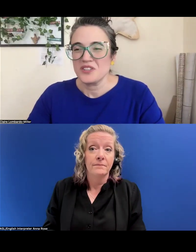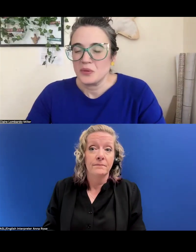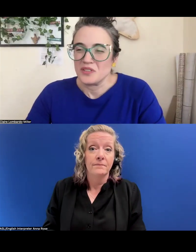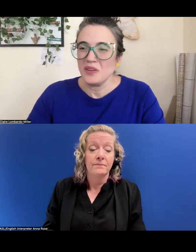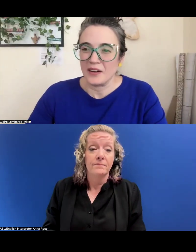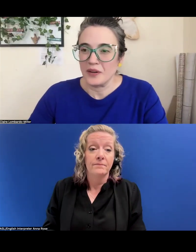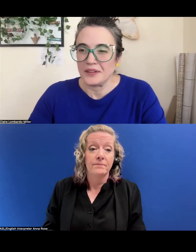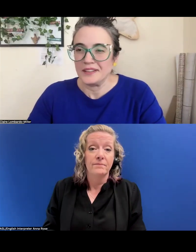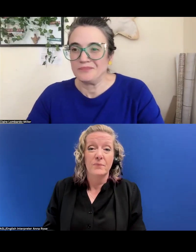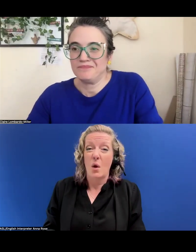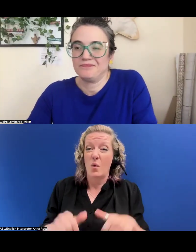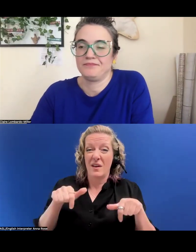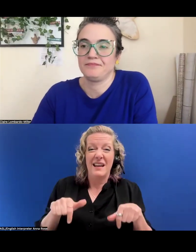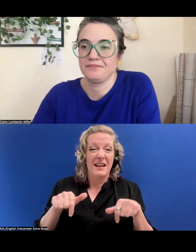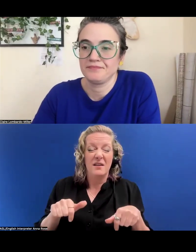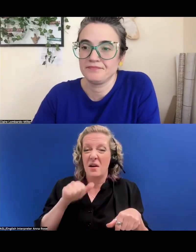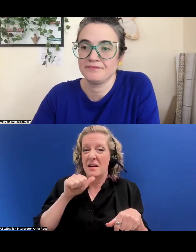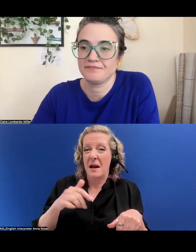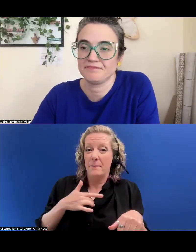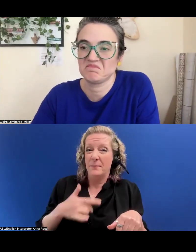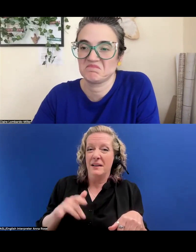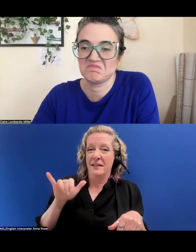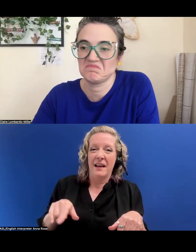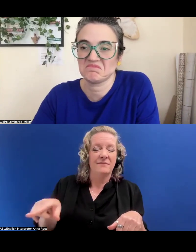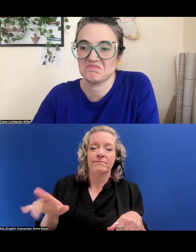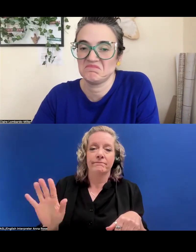We just don't do that around here.